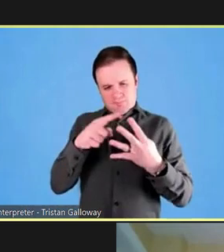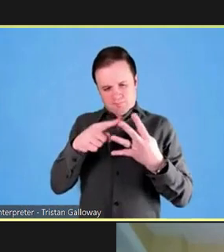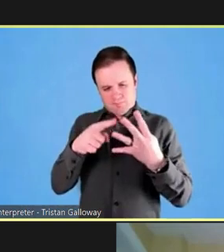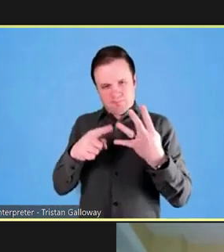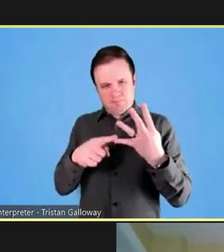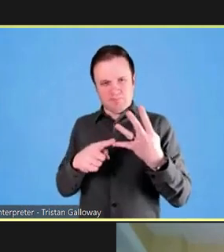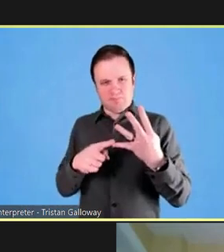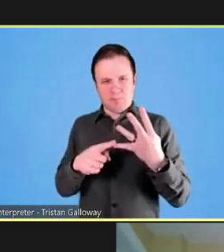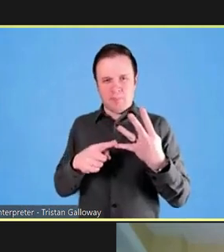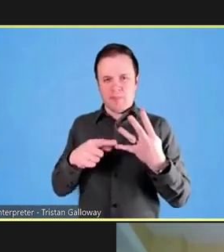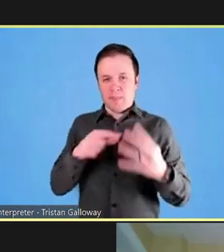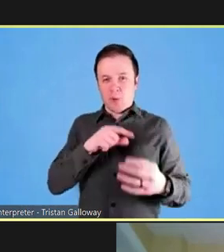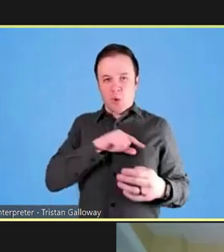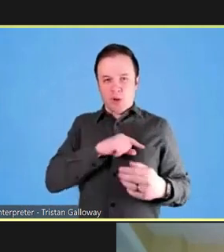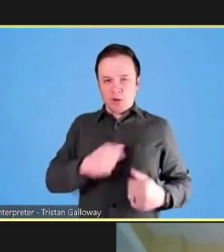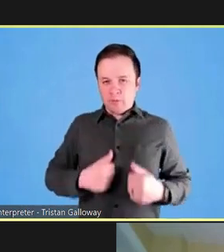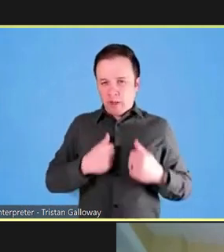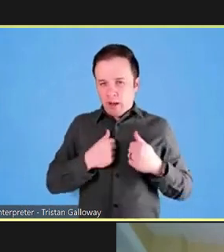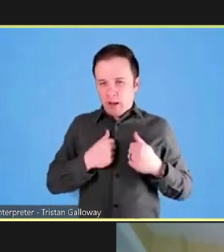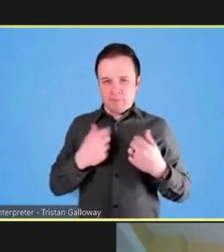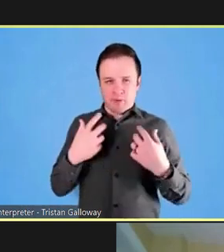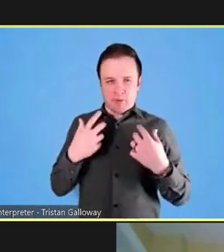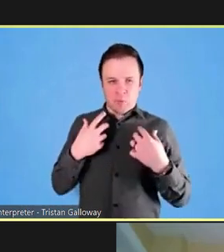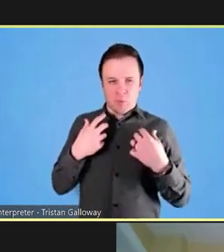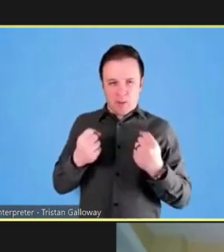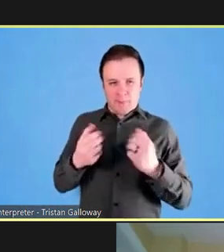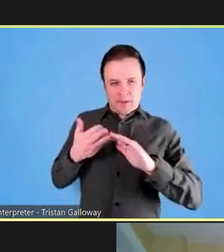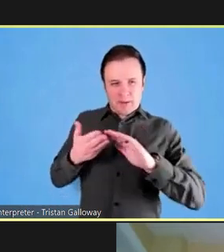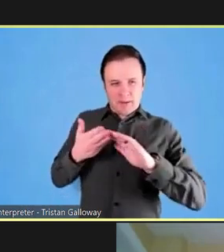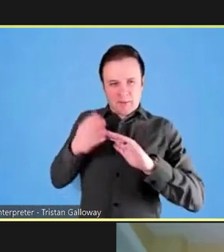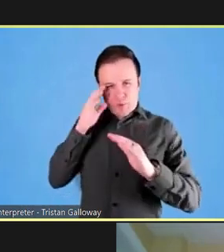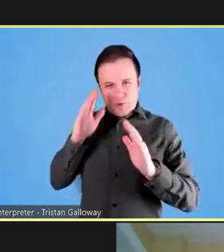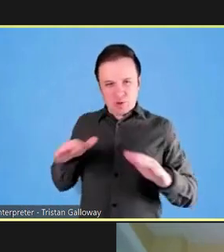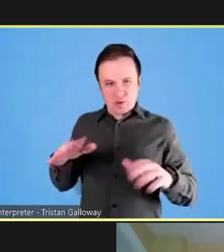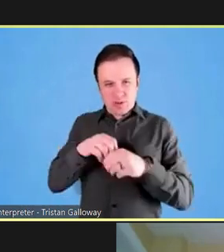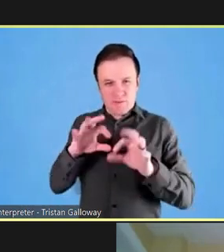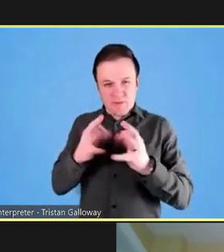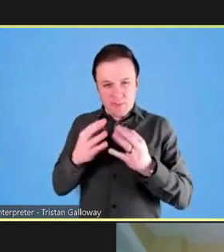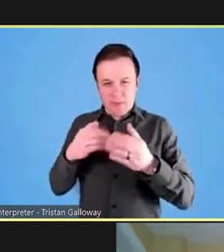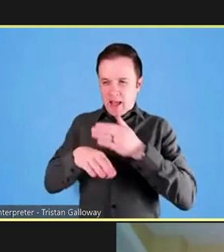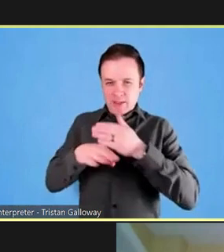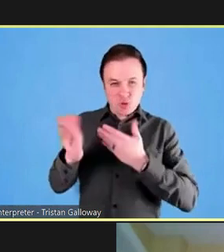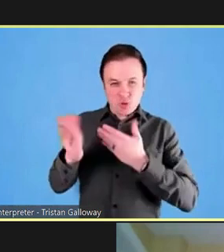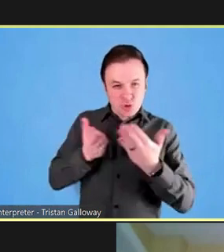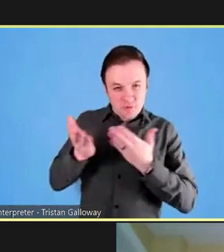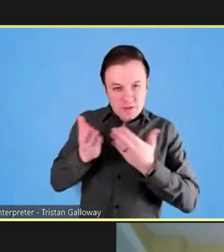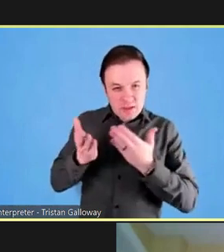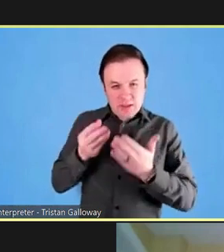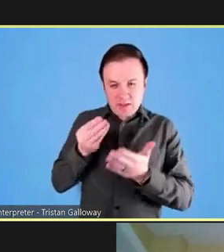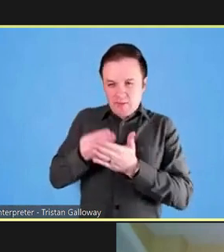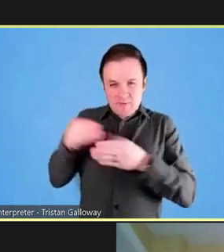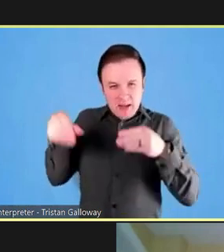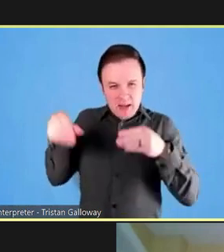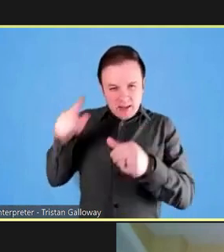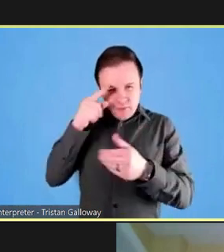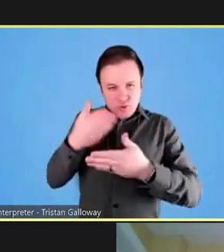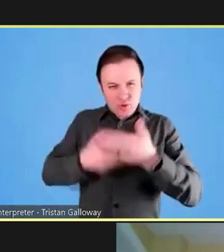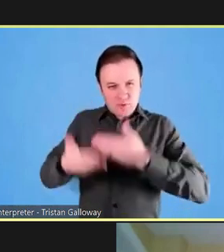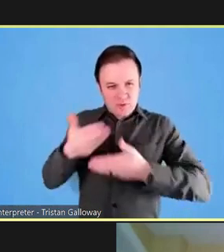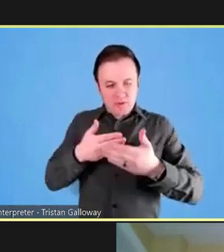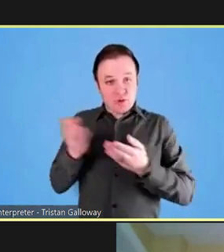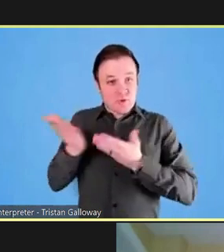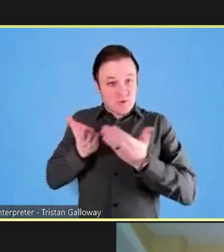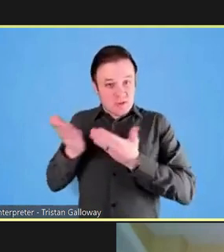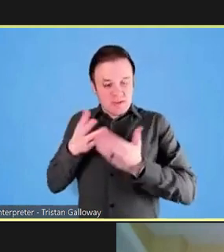of quality of life and well-being for the children and their families, access to services, financing of services, and then health equity,